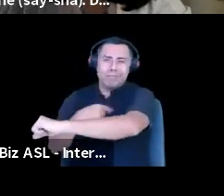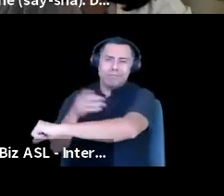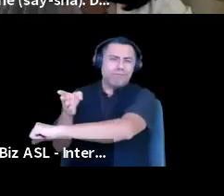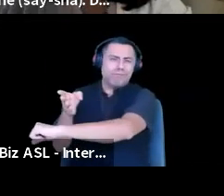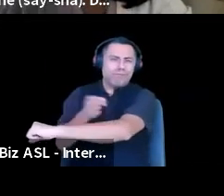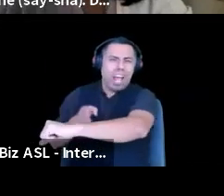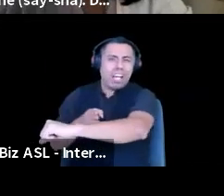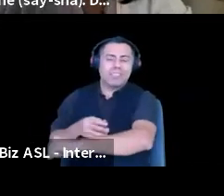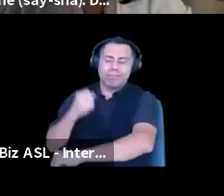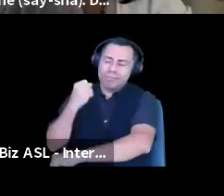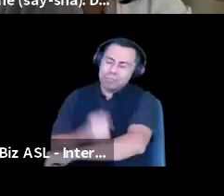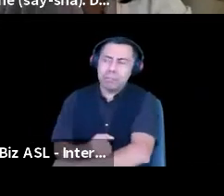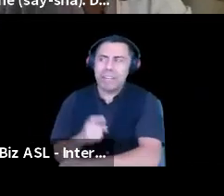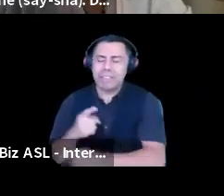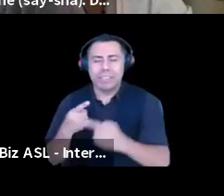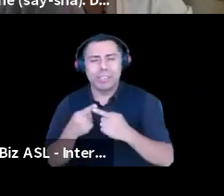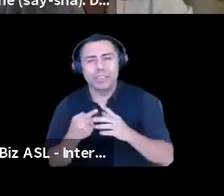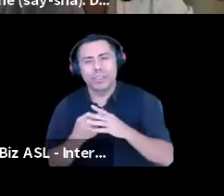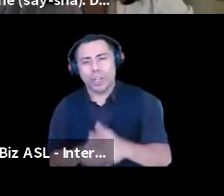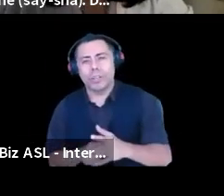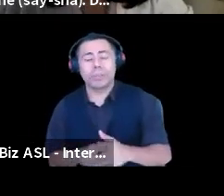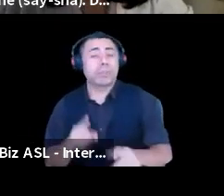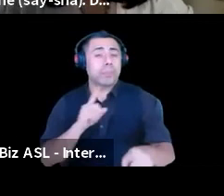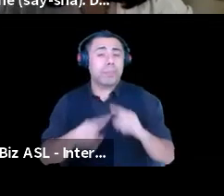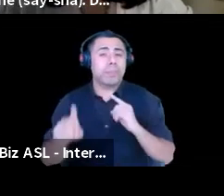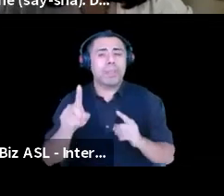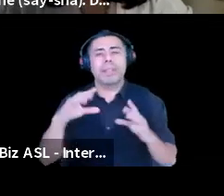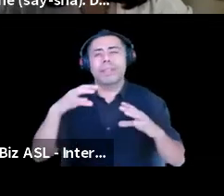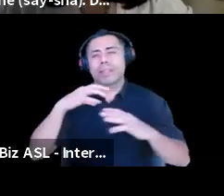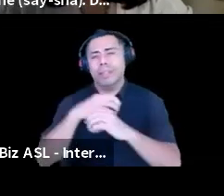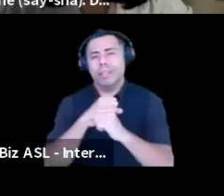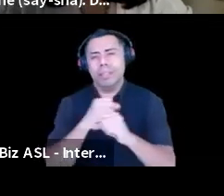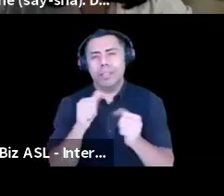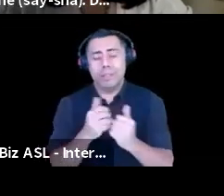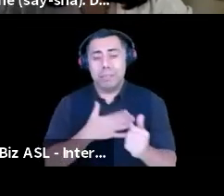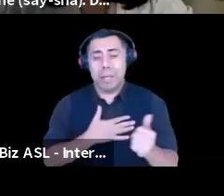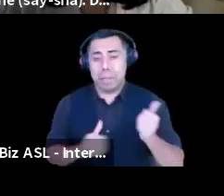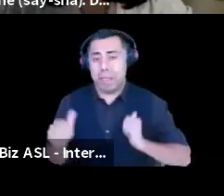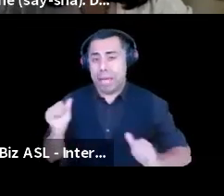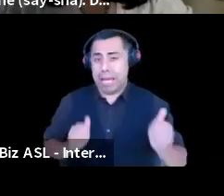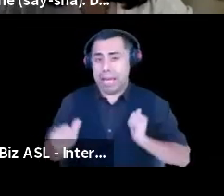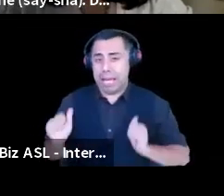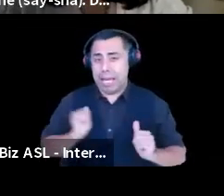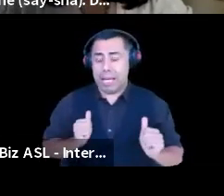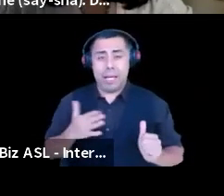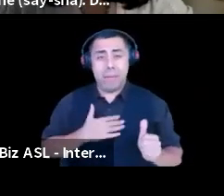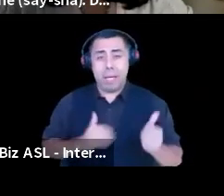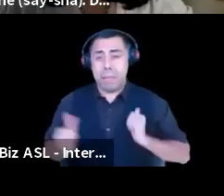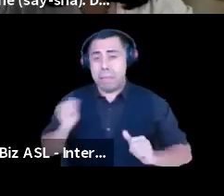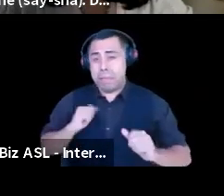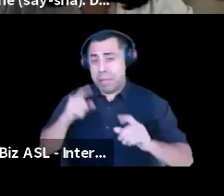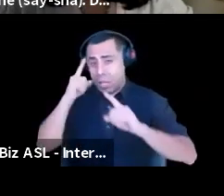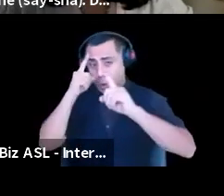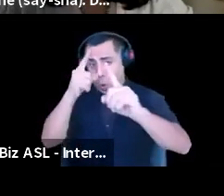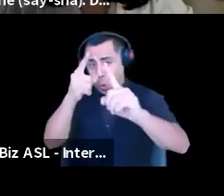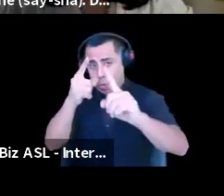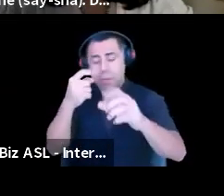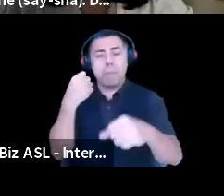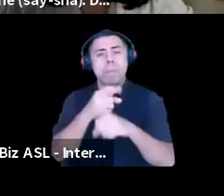plays is to just make you aware of all the things you don't know and get you to start doing your own